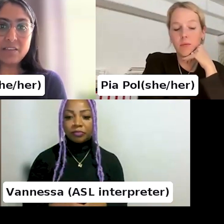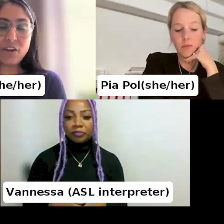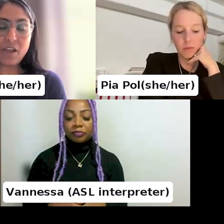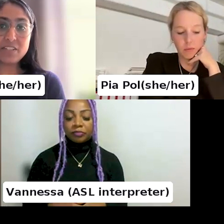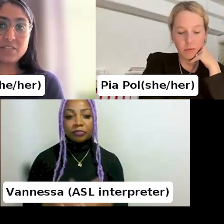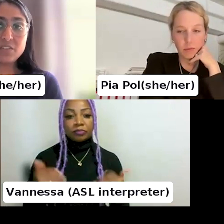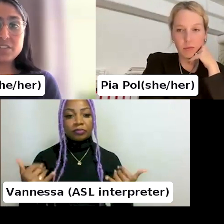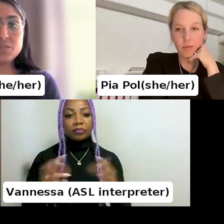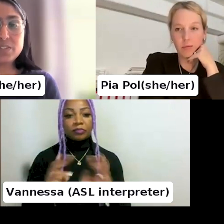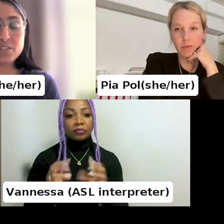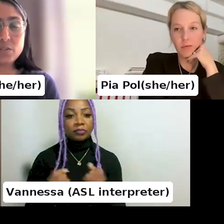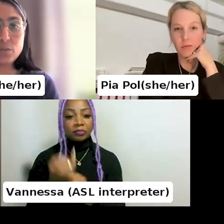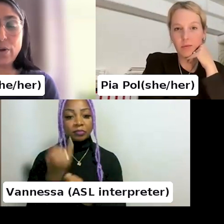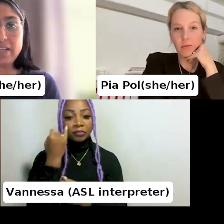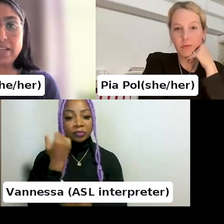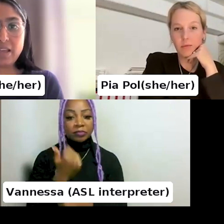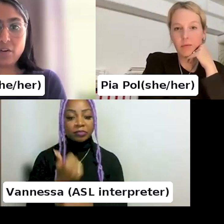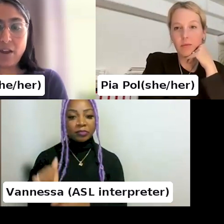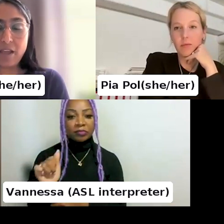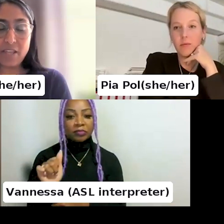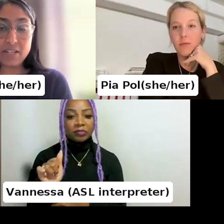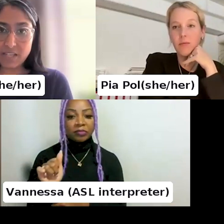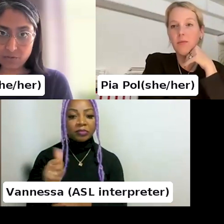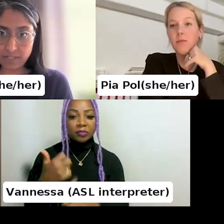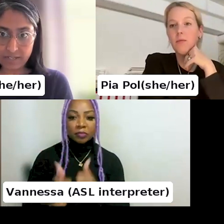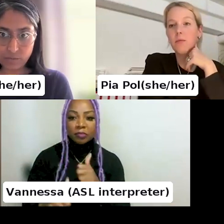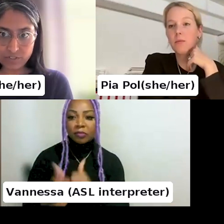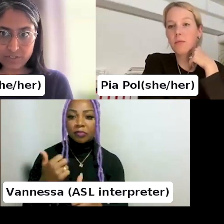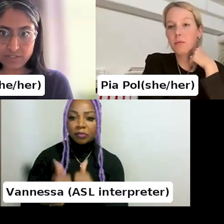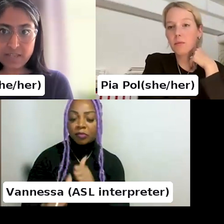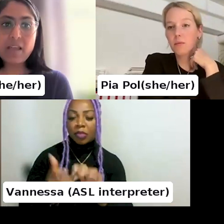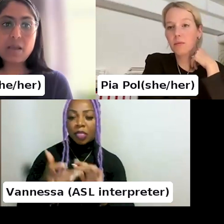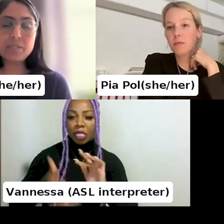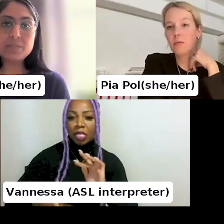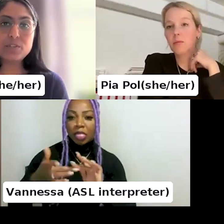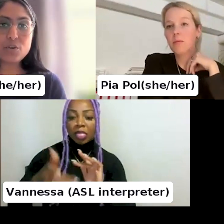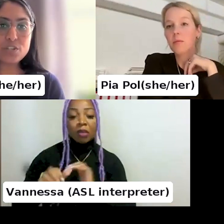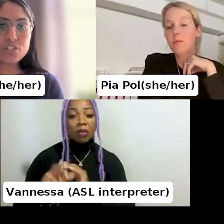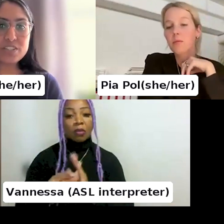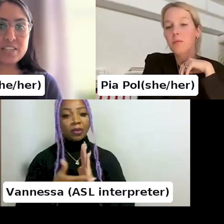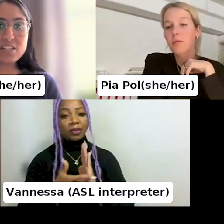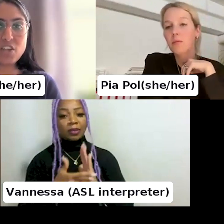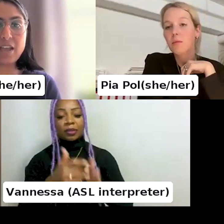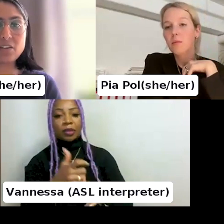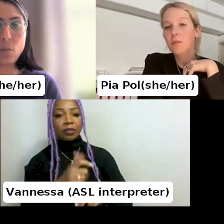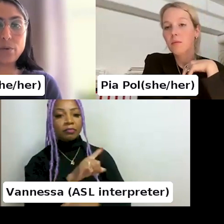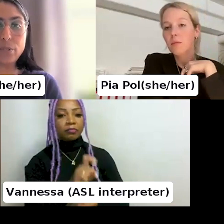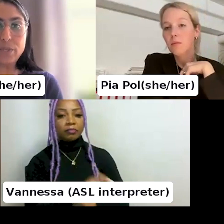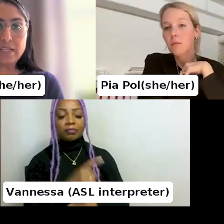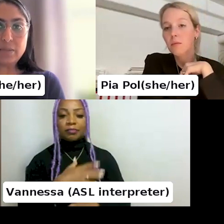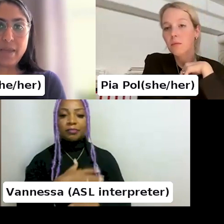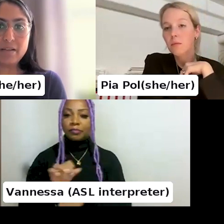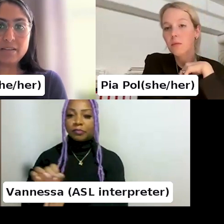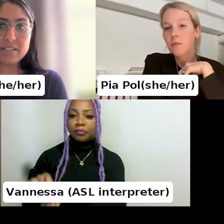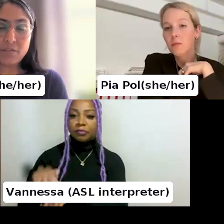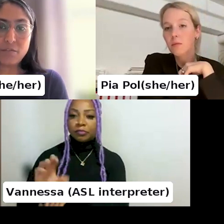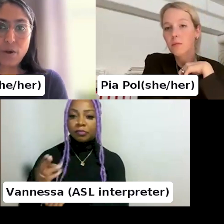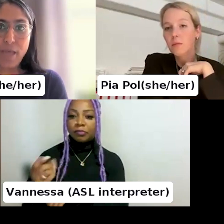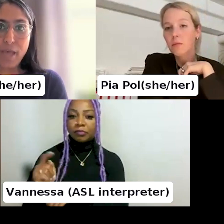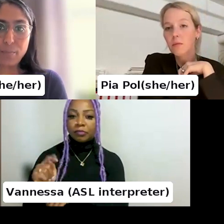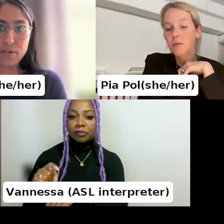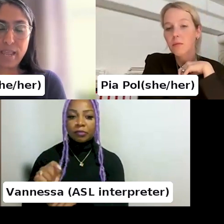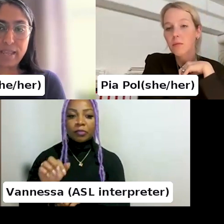today, if you're having difficulties with Zoom or any or have any tech-related questions, please put your questions in the chat or you can email